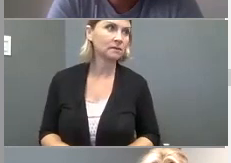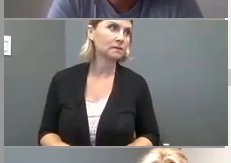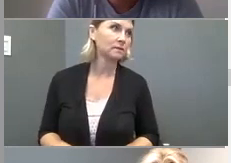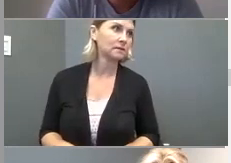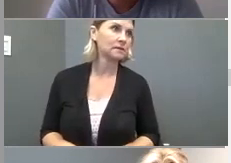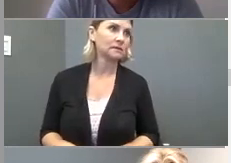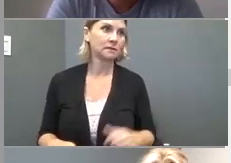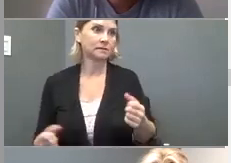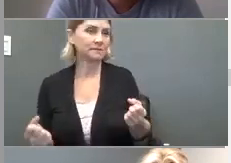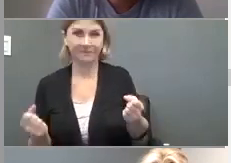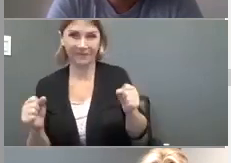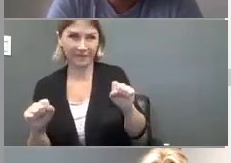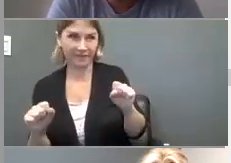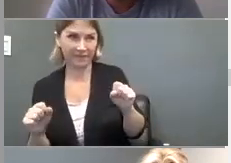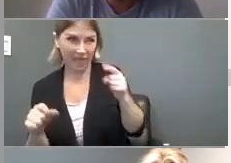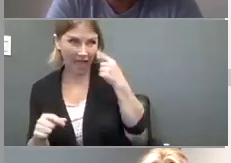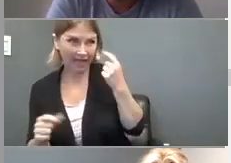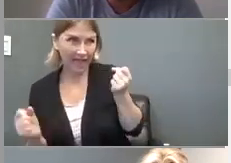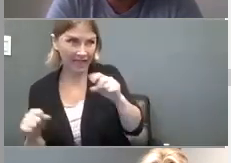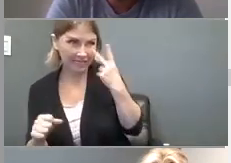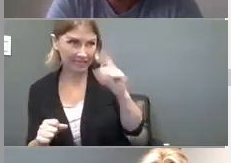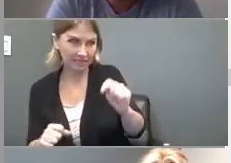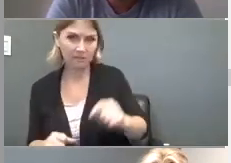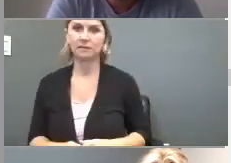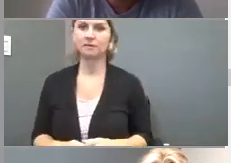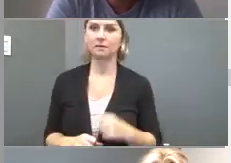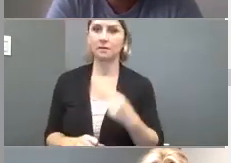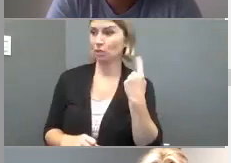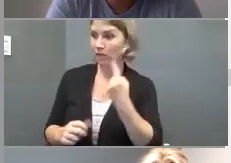I can see it. Anybody having trouble?